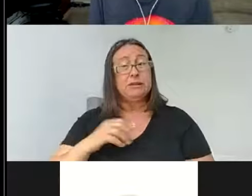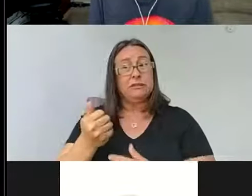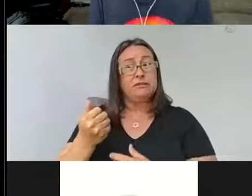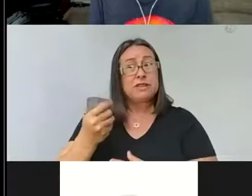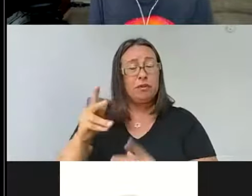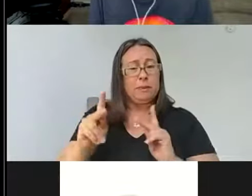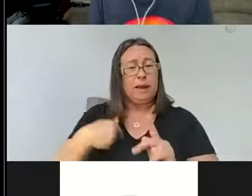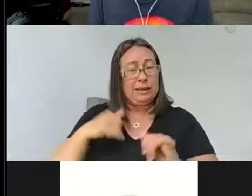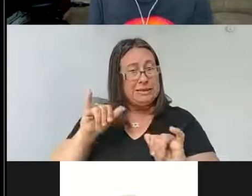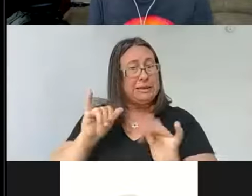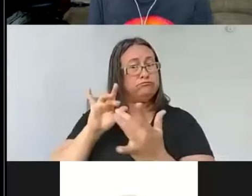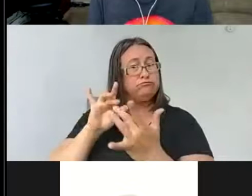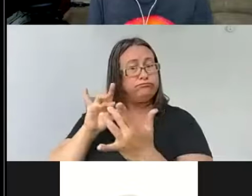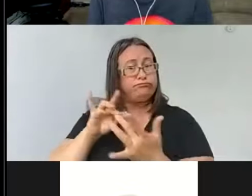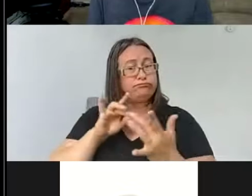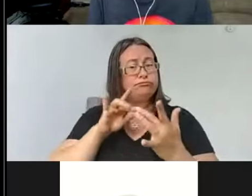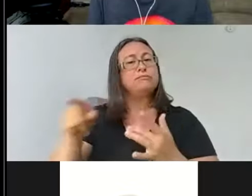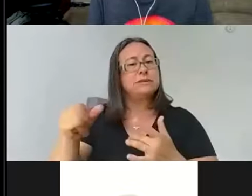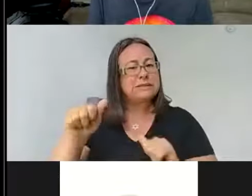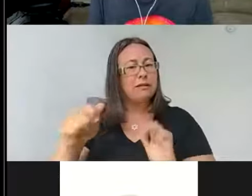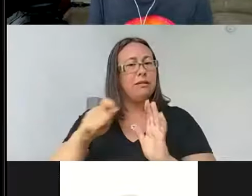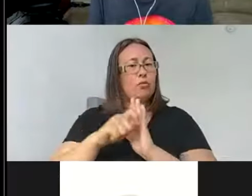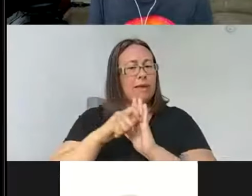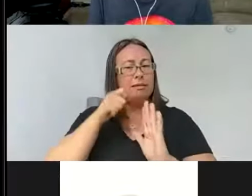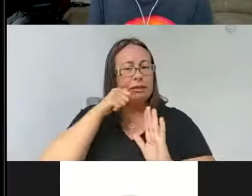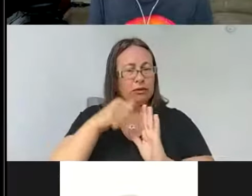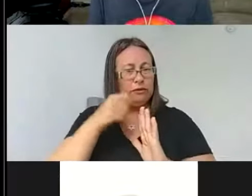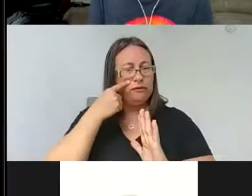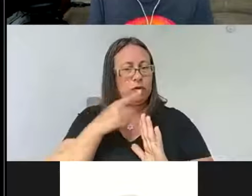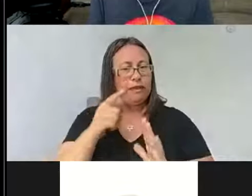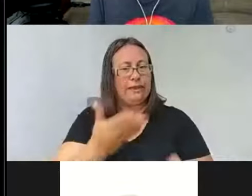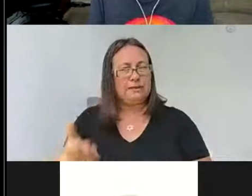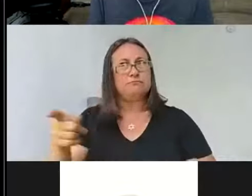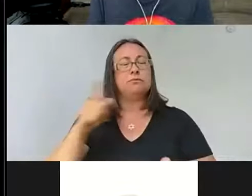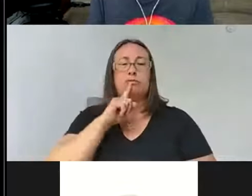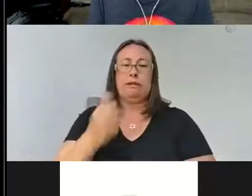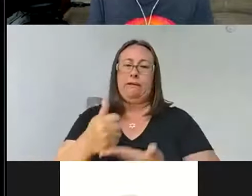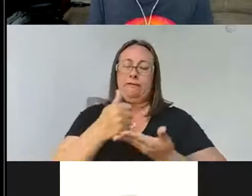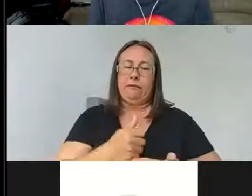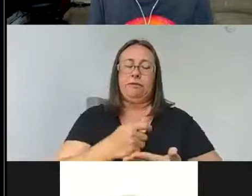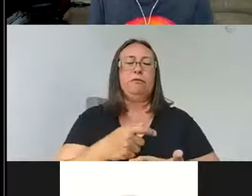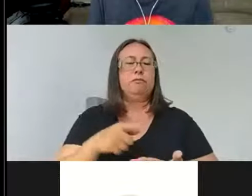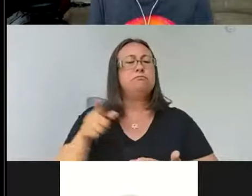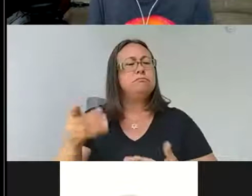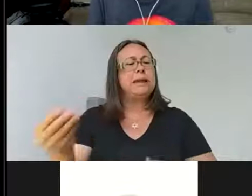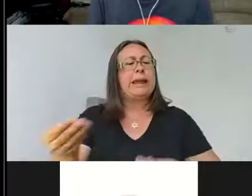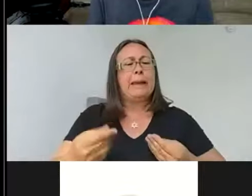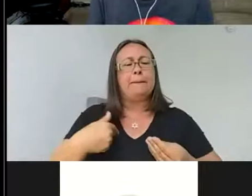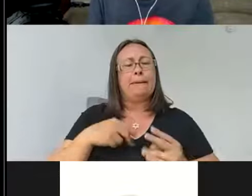with. They still write me letters for everything. And they were really helpful. And they gave me a couple of names in